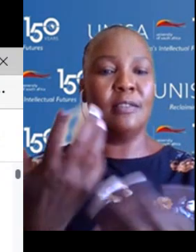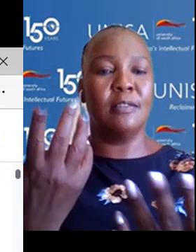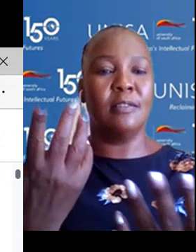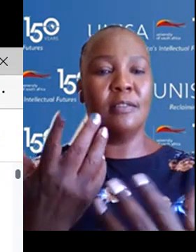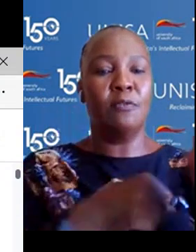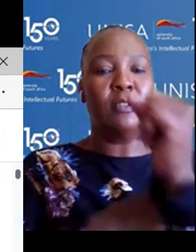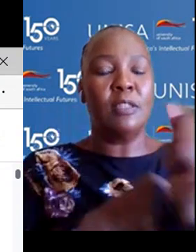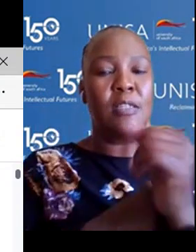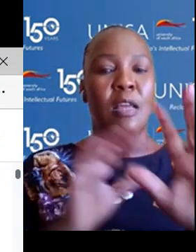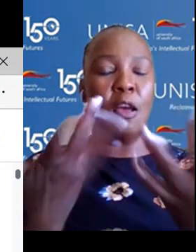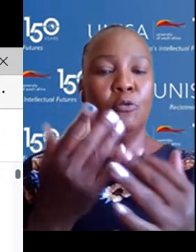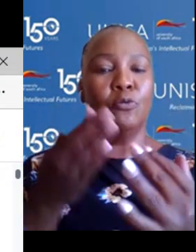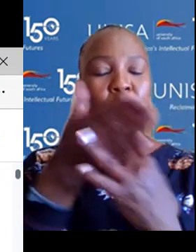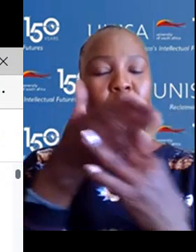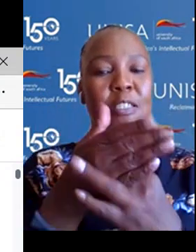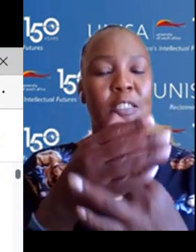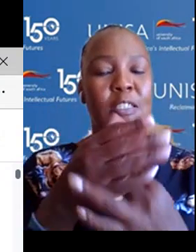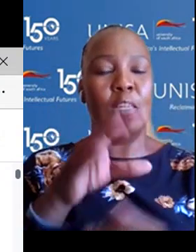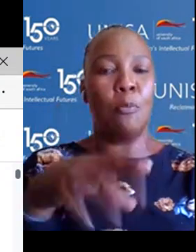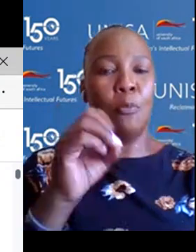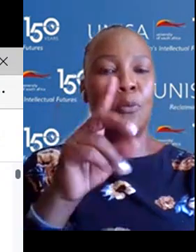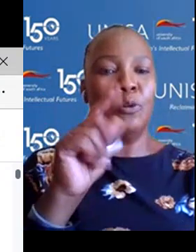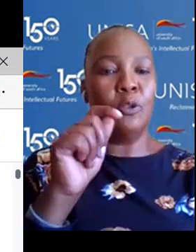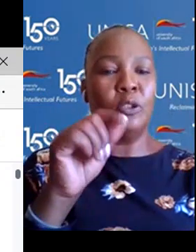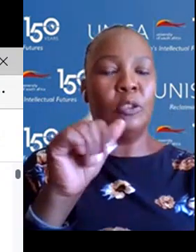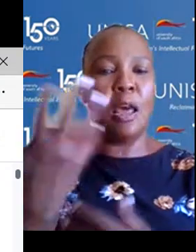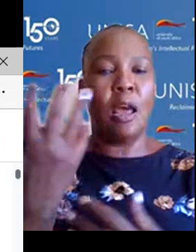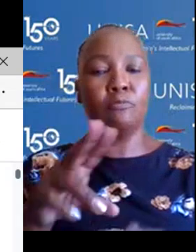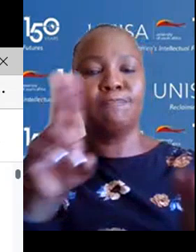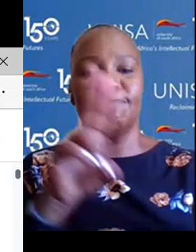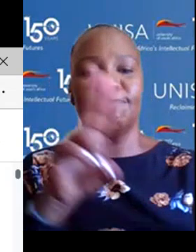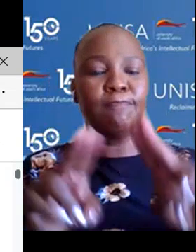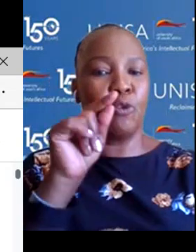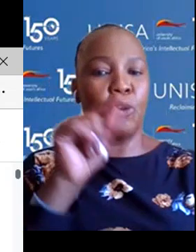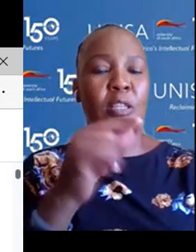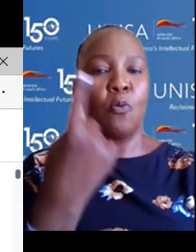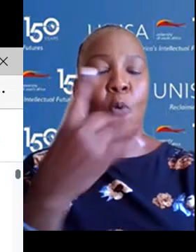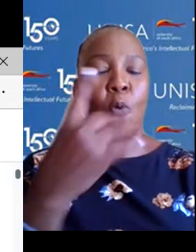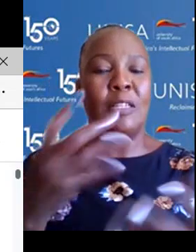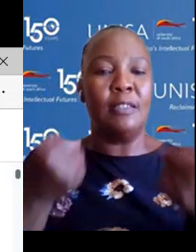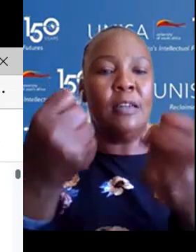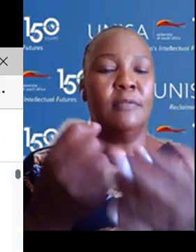to get to the portal to where you navigated down to the OneDrive section.